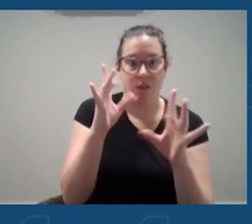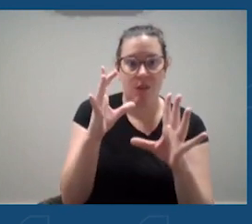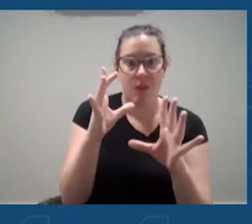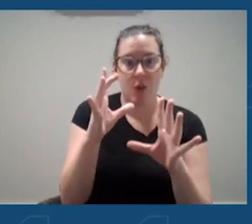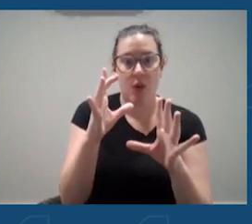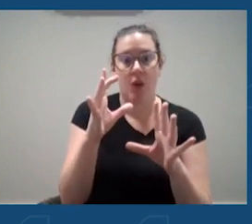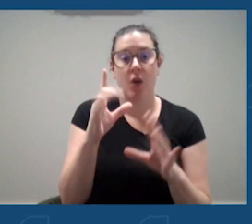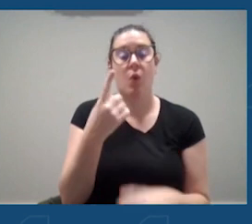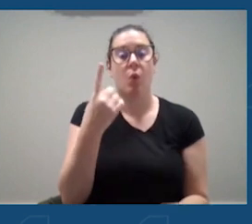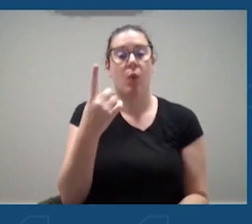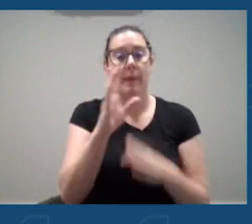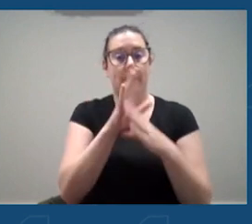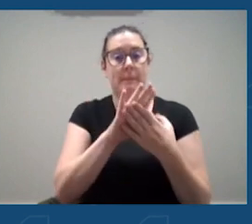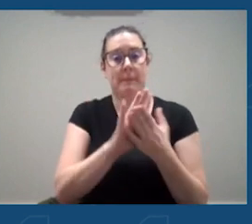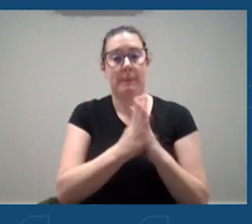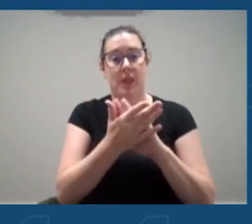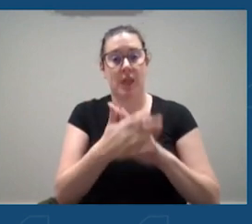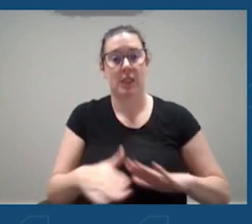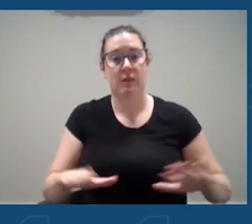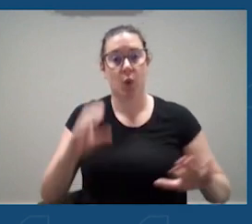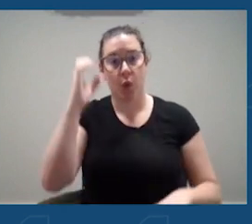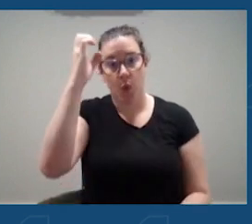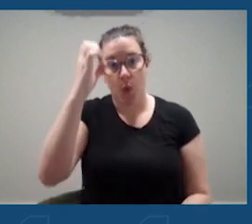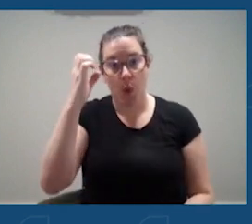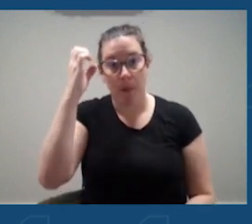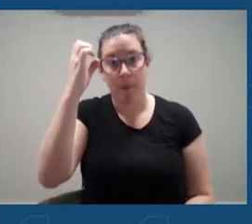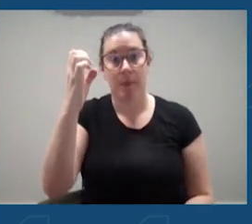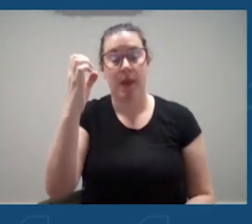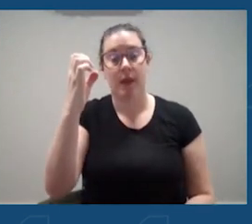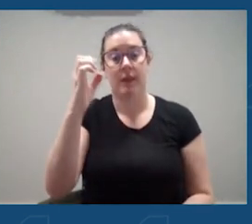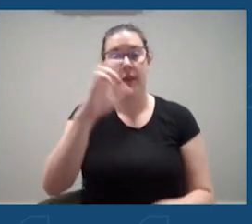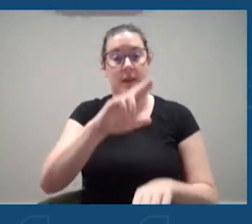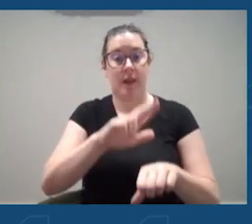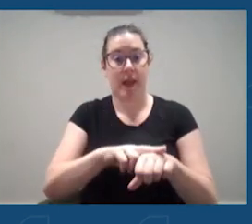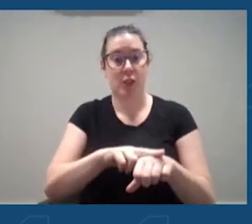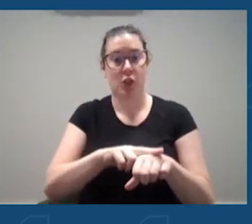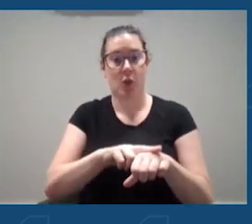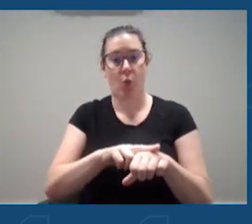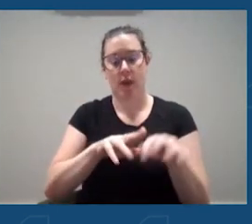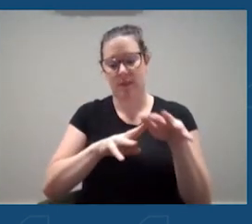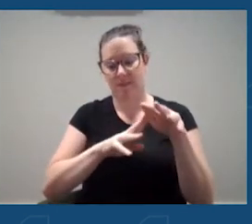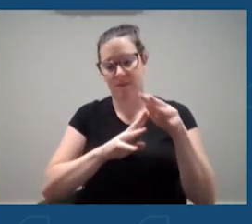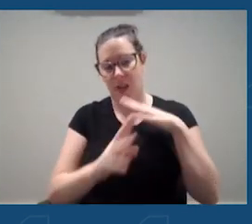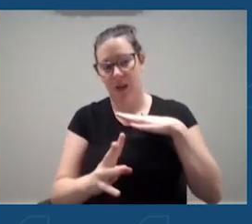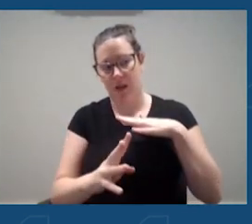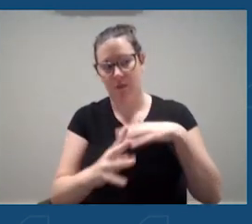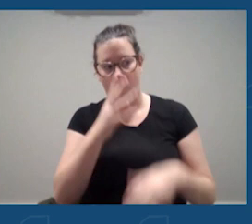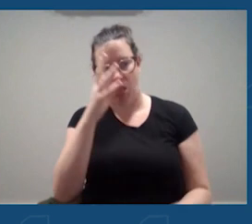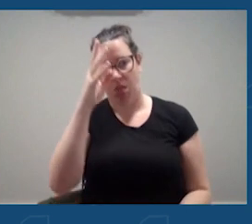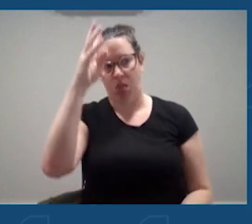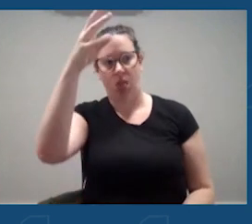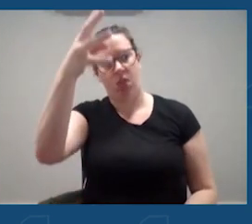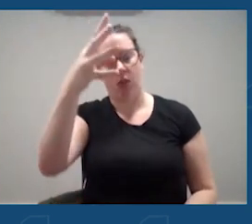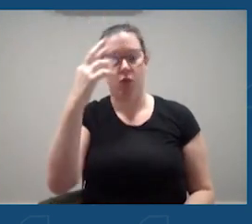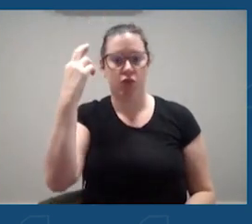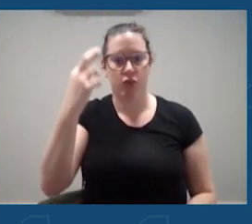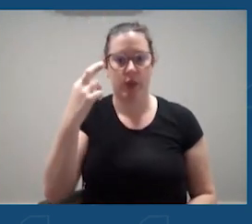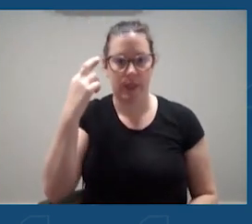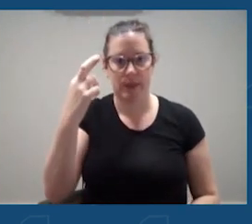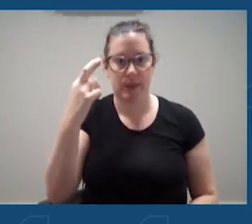peaceful European nation was invaded on their false premises, and cynically using